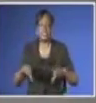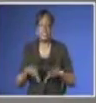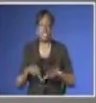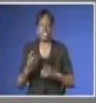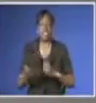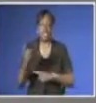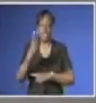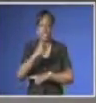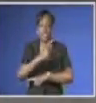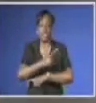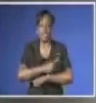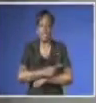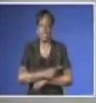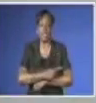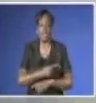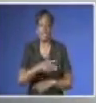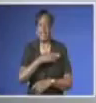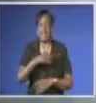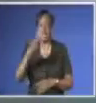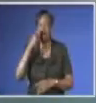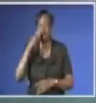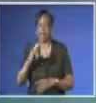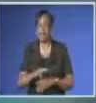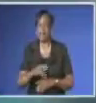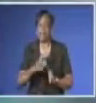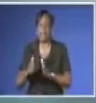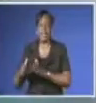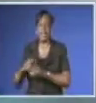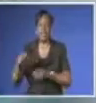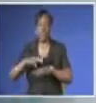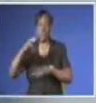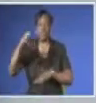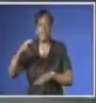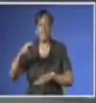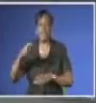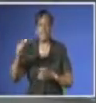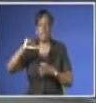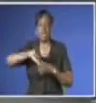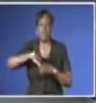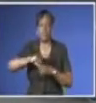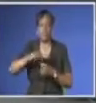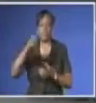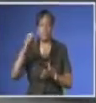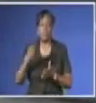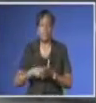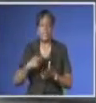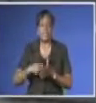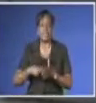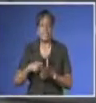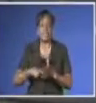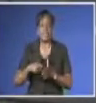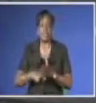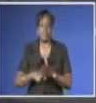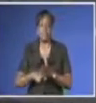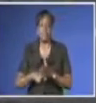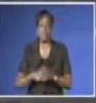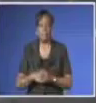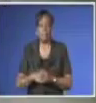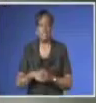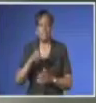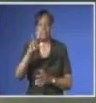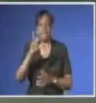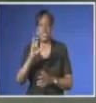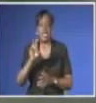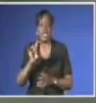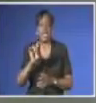now abandoned plan to raise fuel prices. Last week, the Haitian government plans for major fuel price hikes included 38%